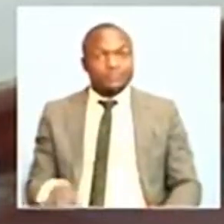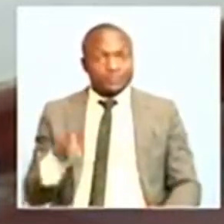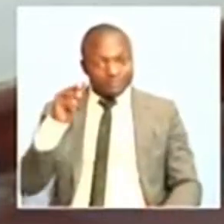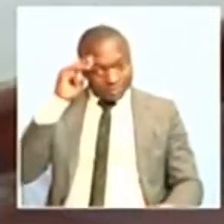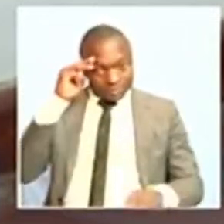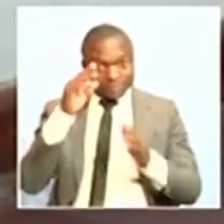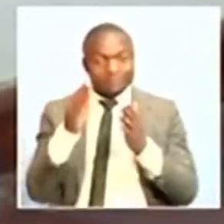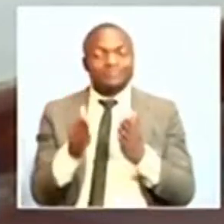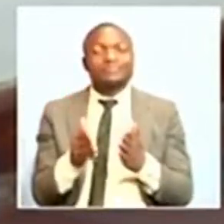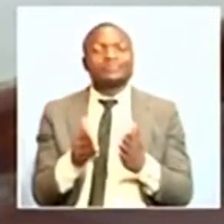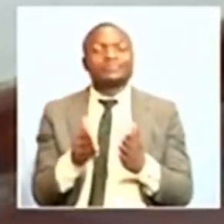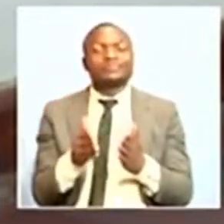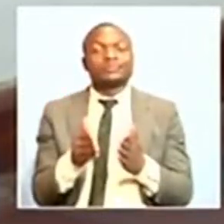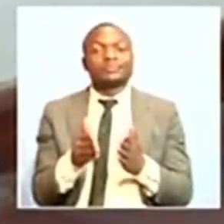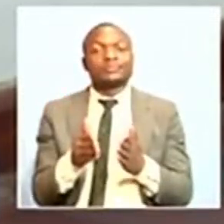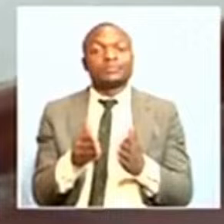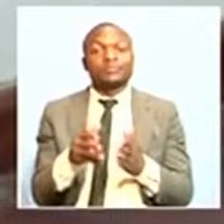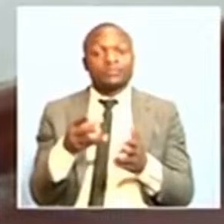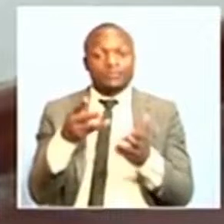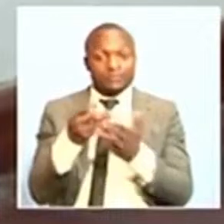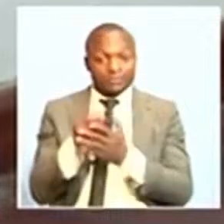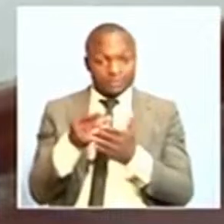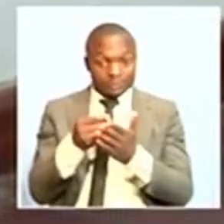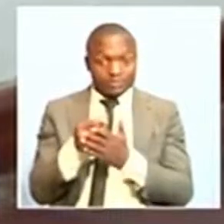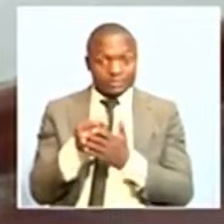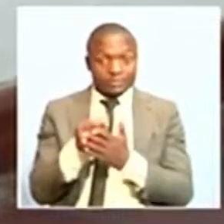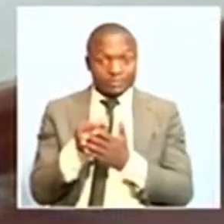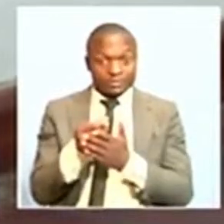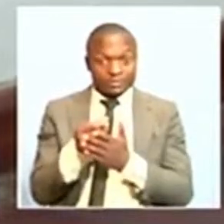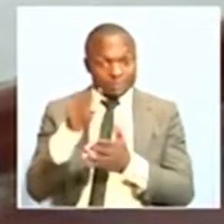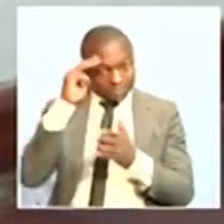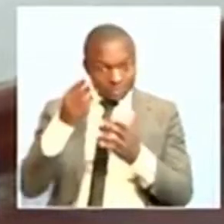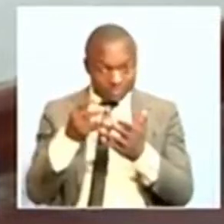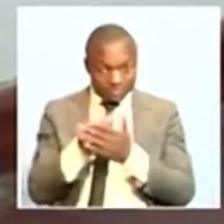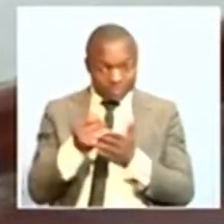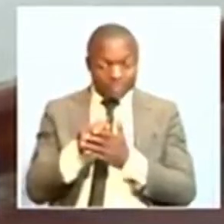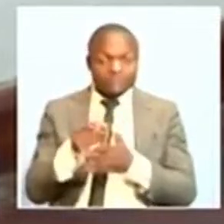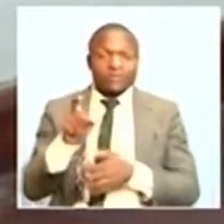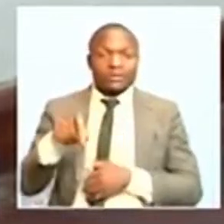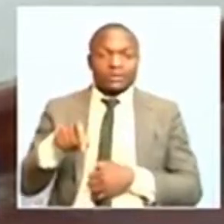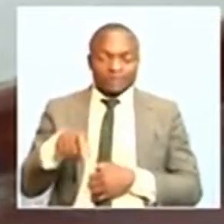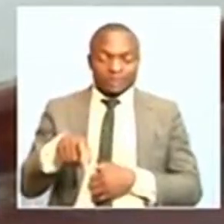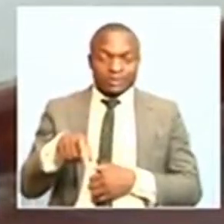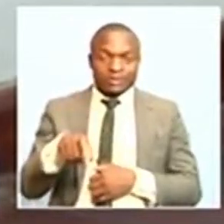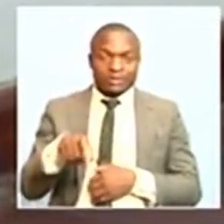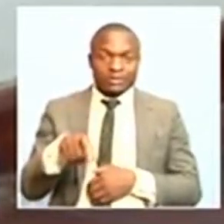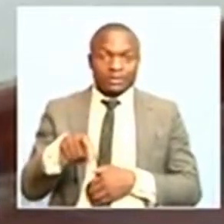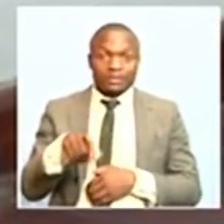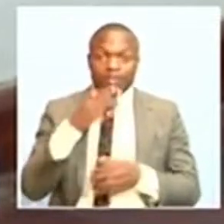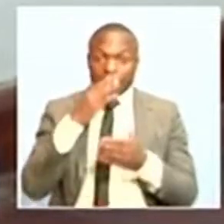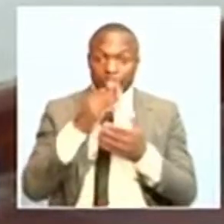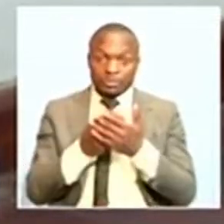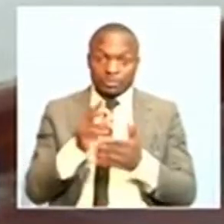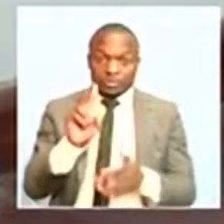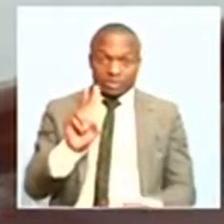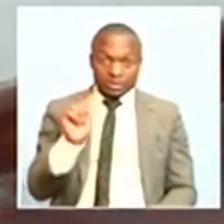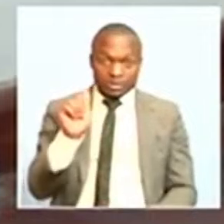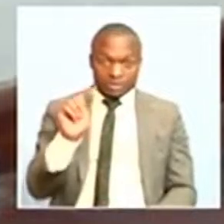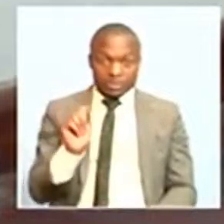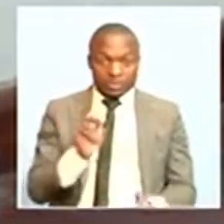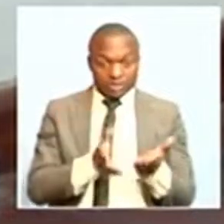minister, which is the finance minister, expects favorable VAT collections going into